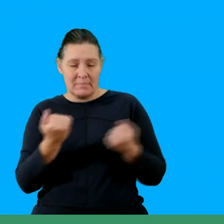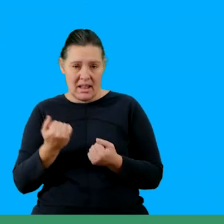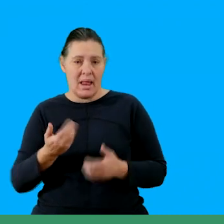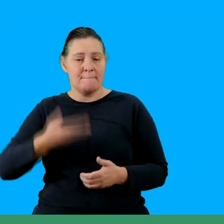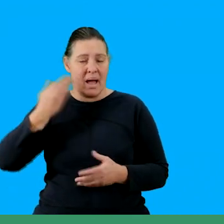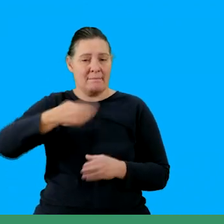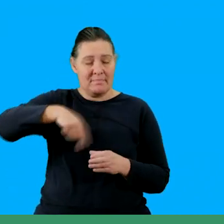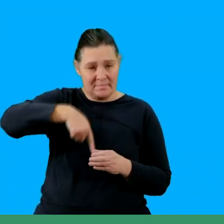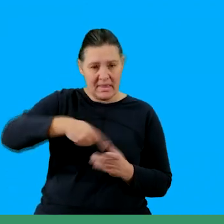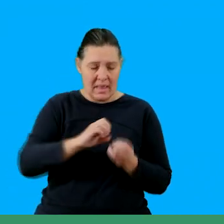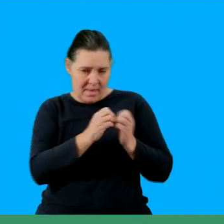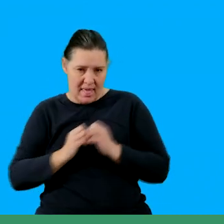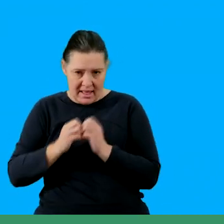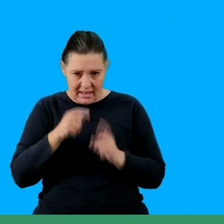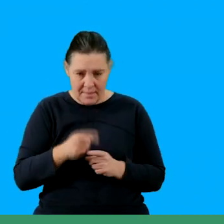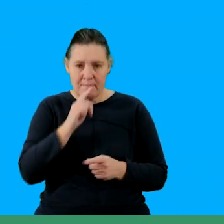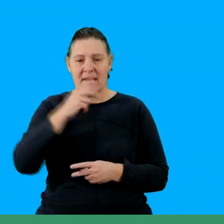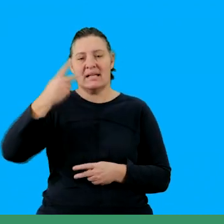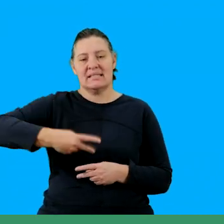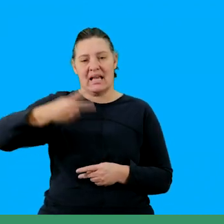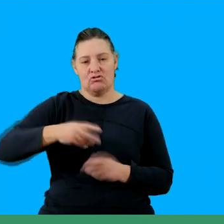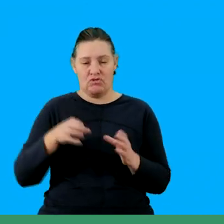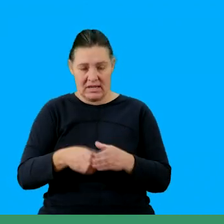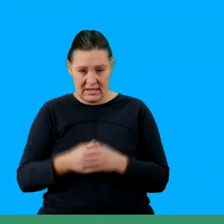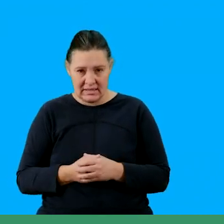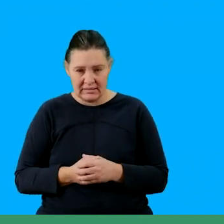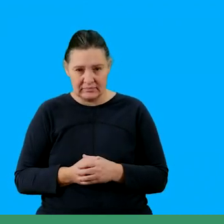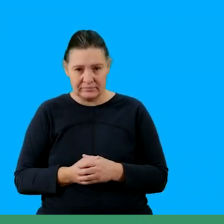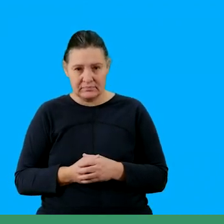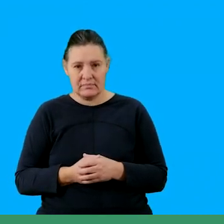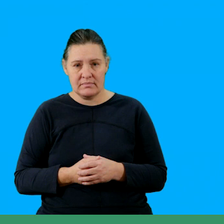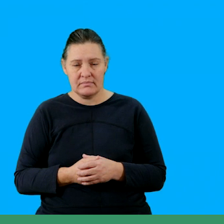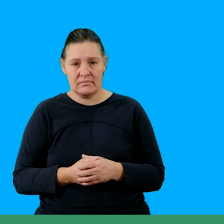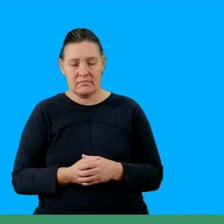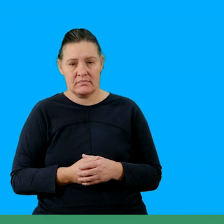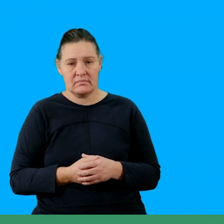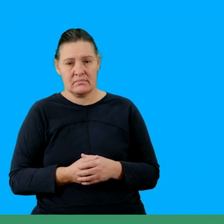meal and instant porridge. This should be secondary sector.